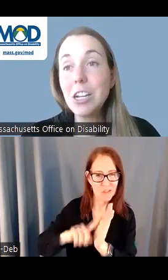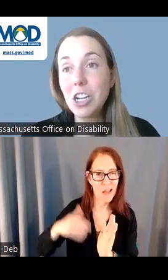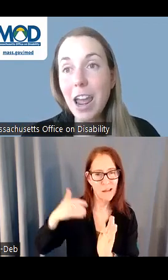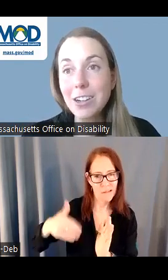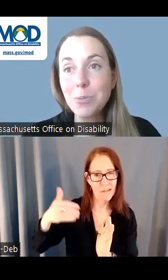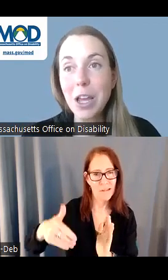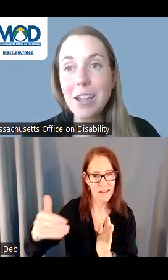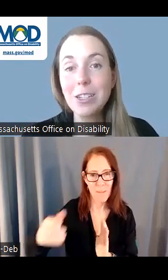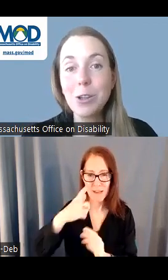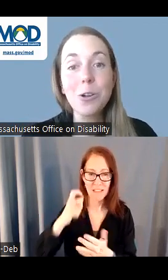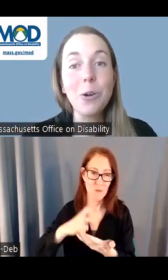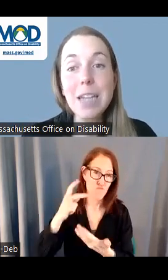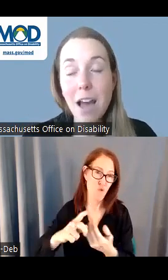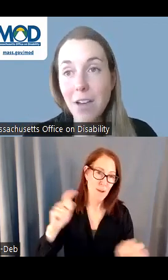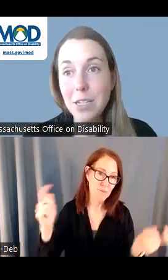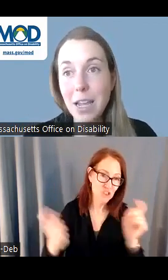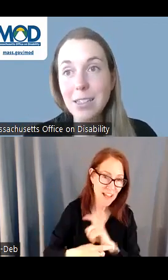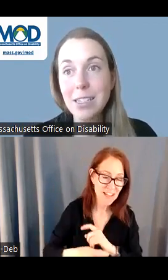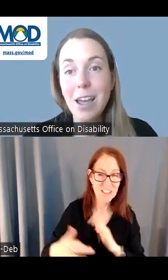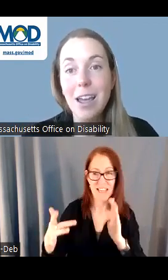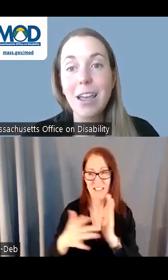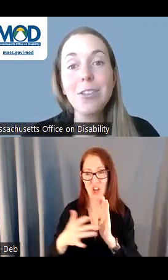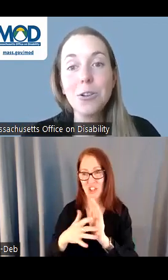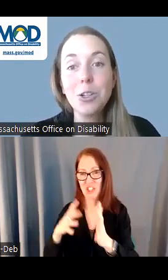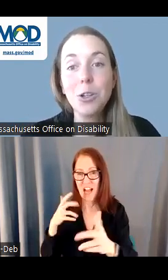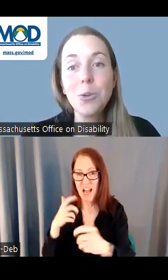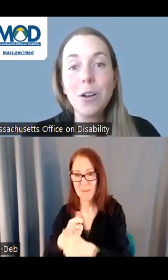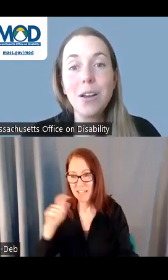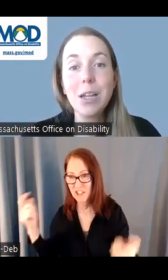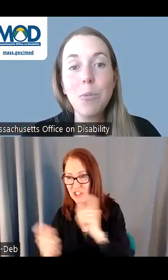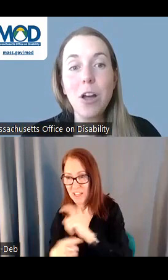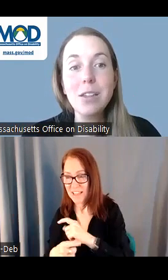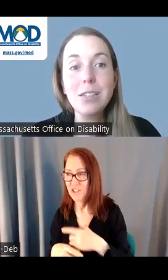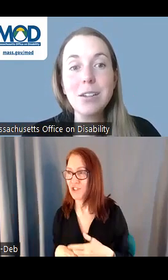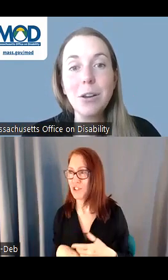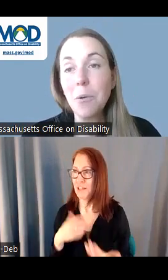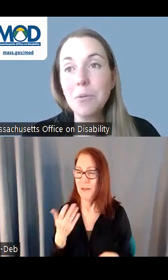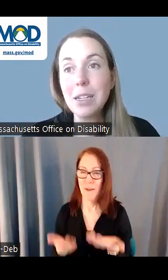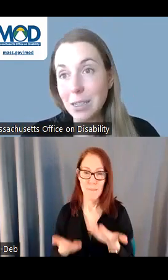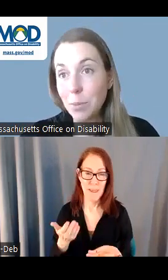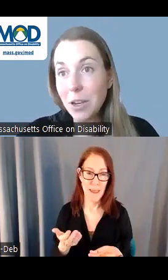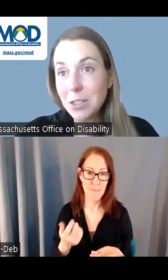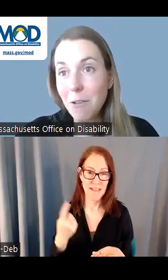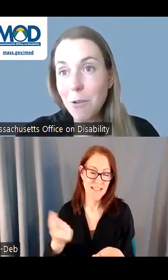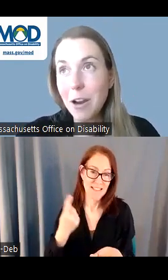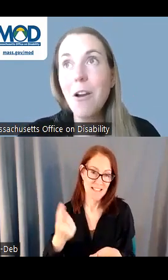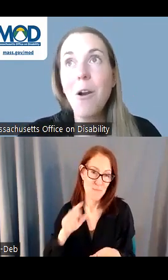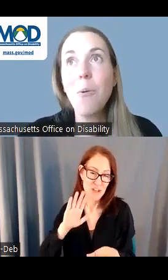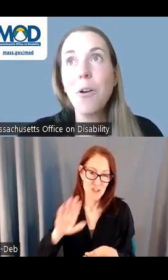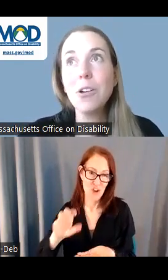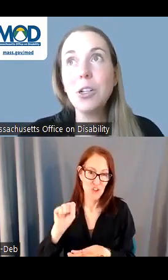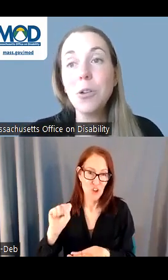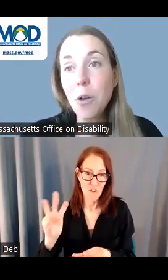it's going to change, because you're going to have updates either to someone's accessibility